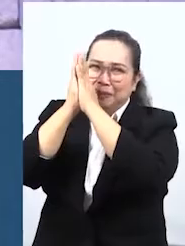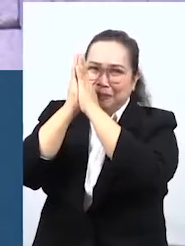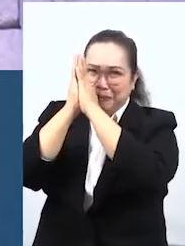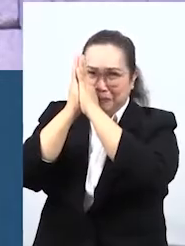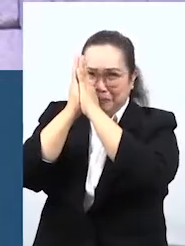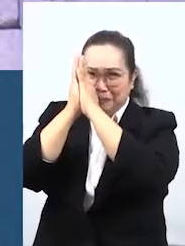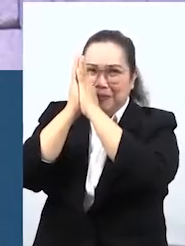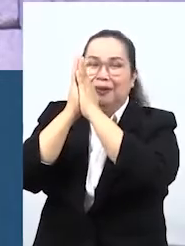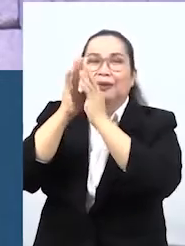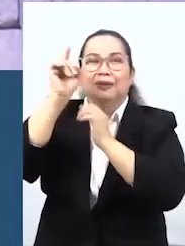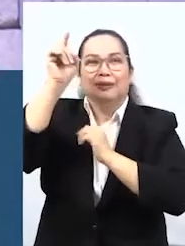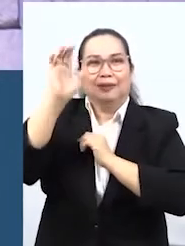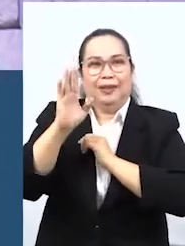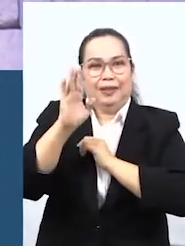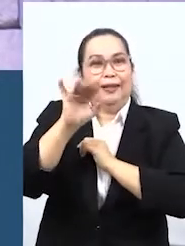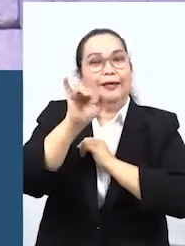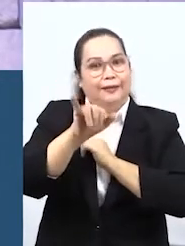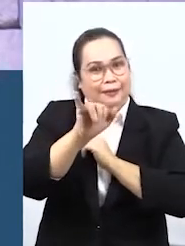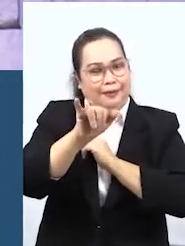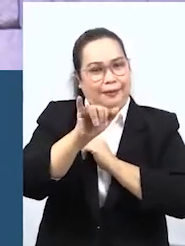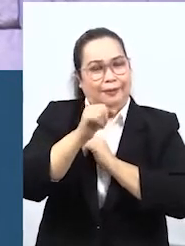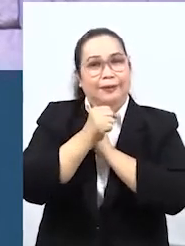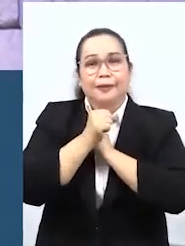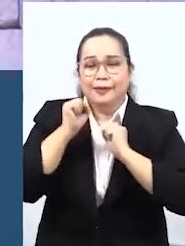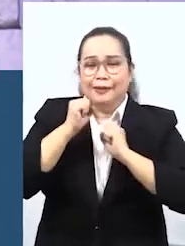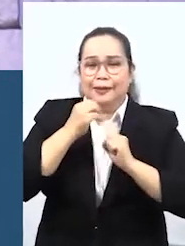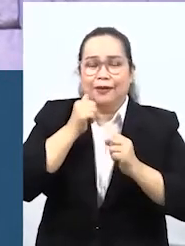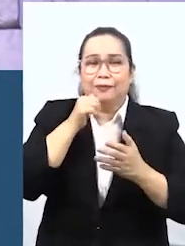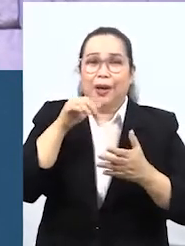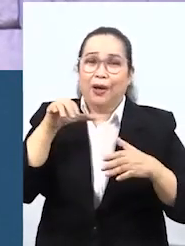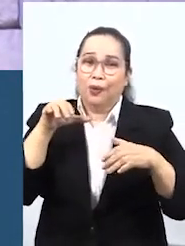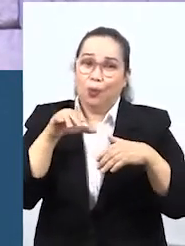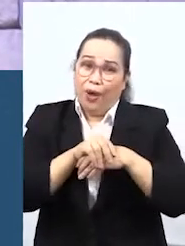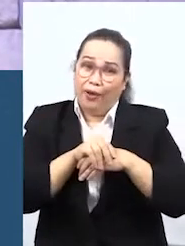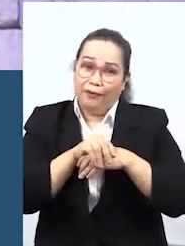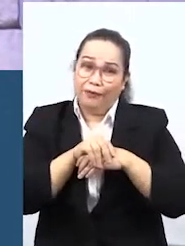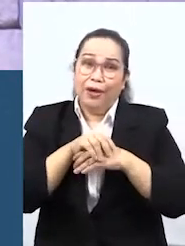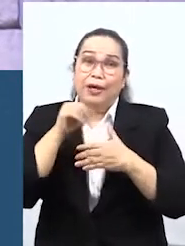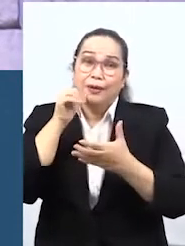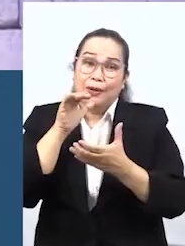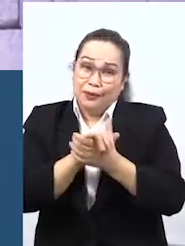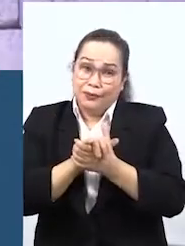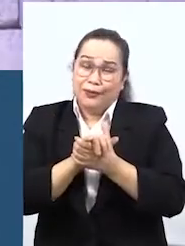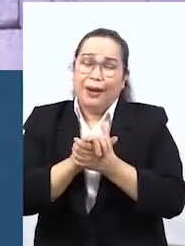grabe Lord my wife Save my